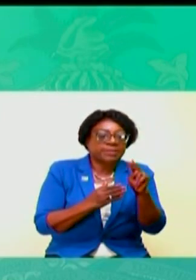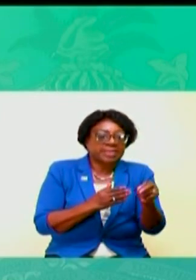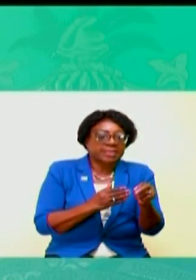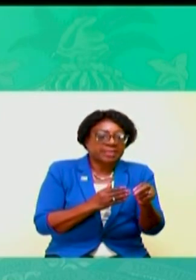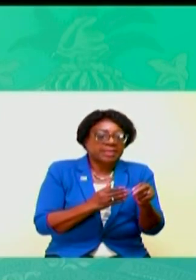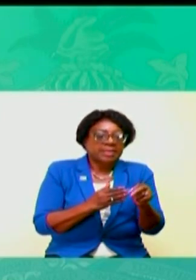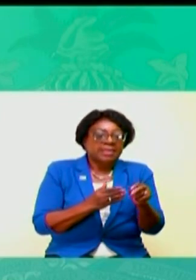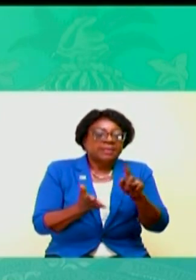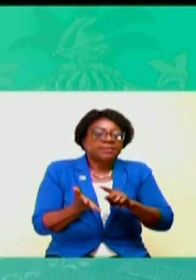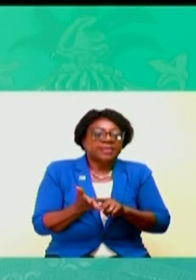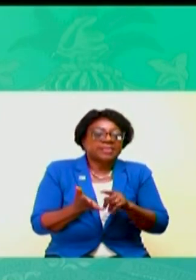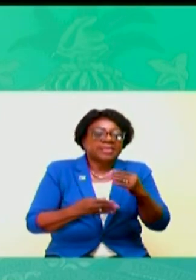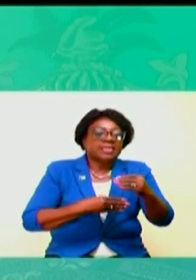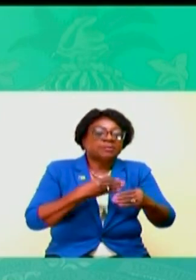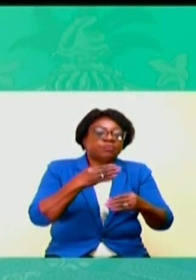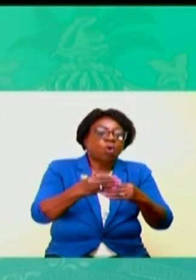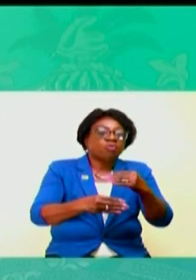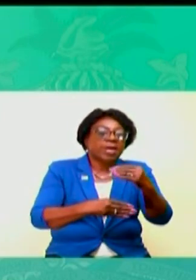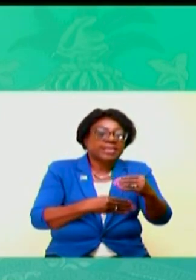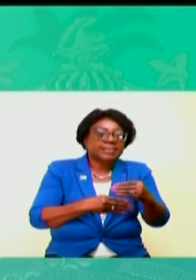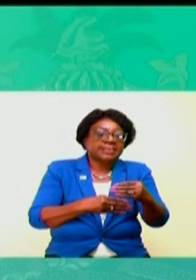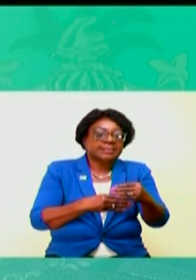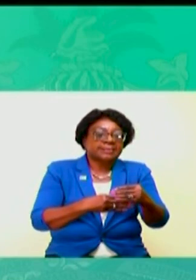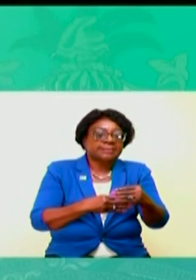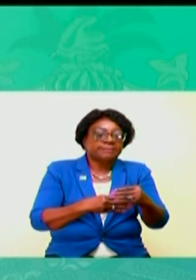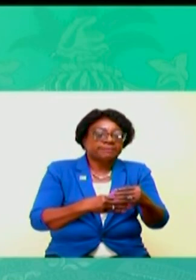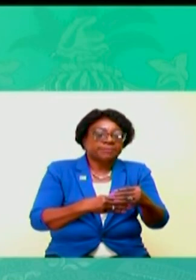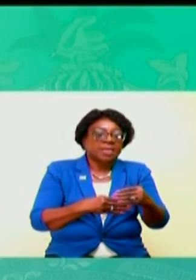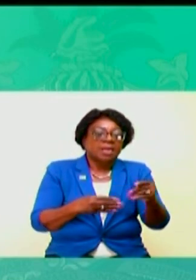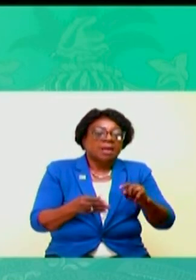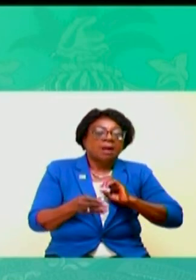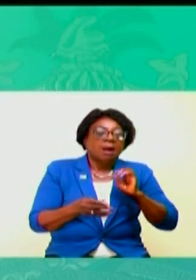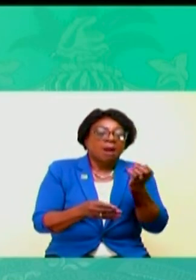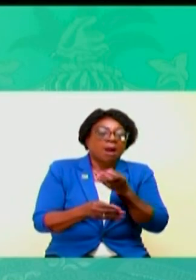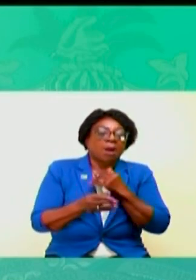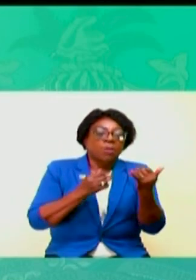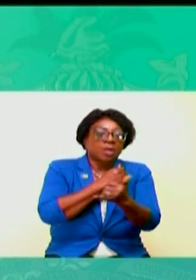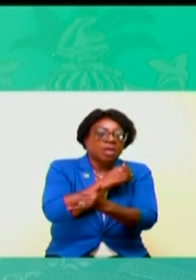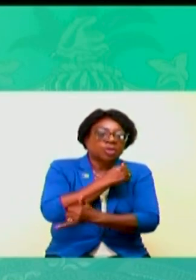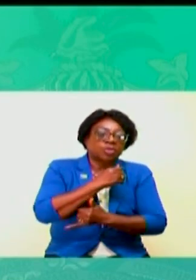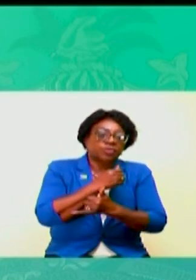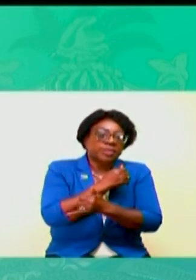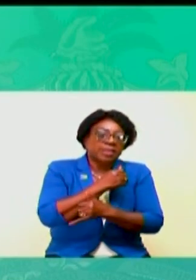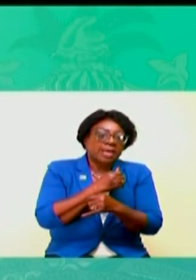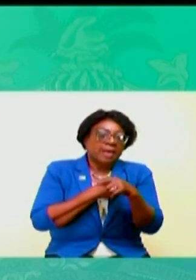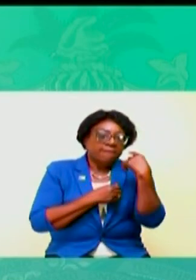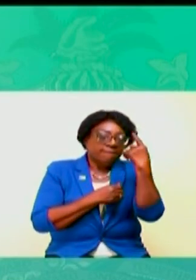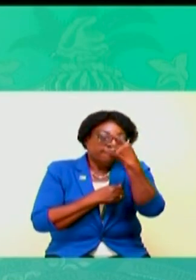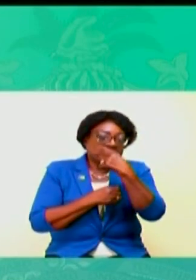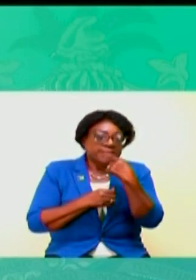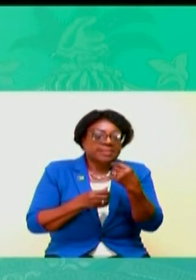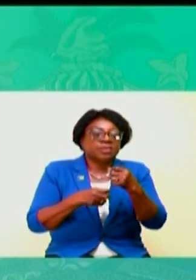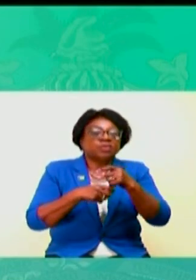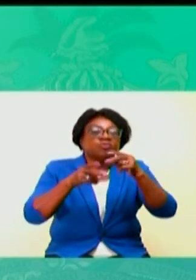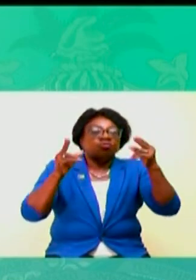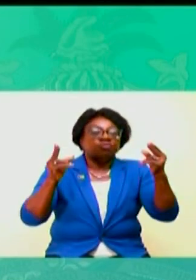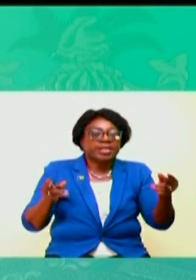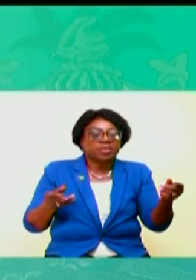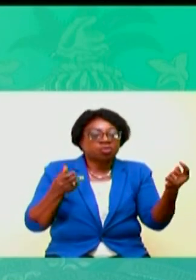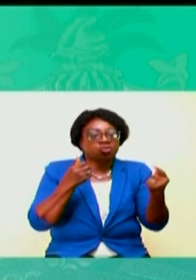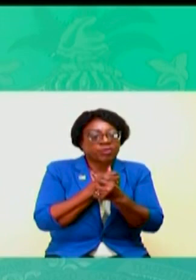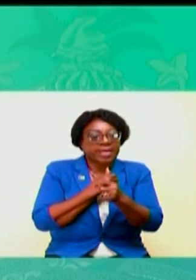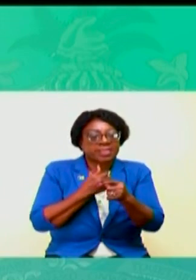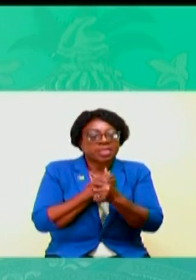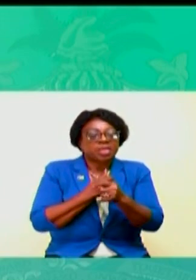is progress. Very much so. Our country, Mr. Deputy Speaker, faces significant threats due to